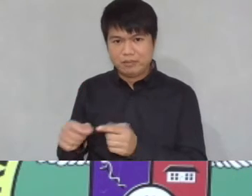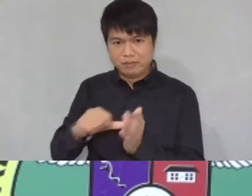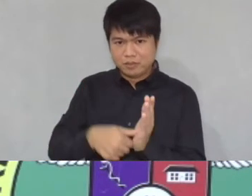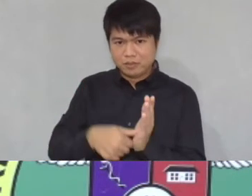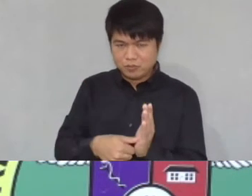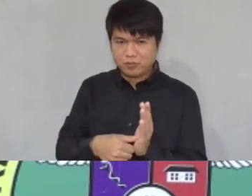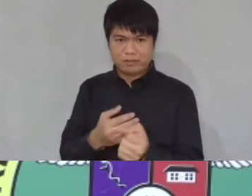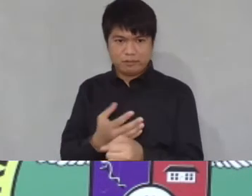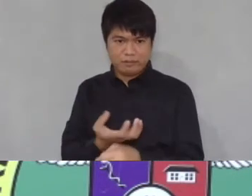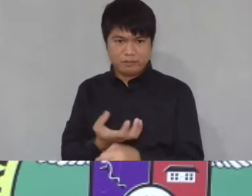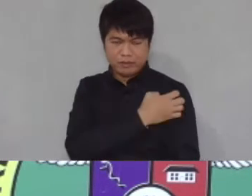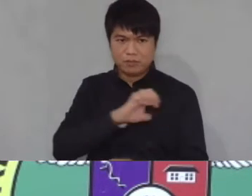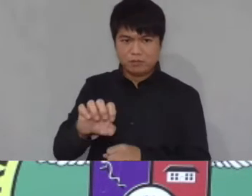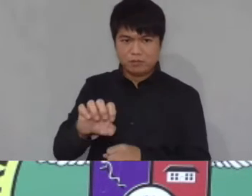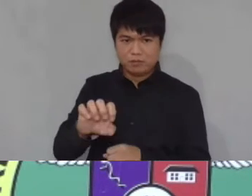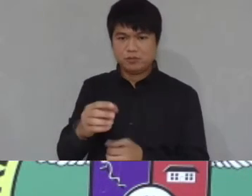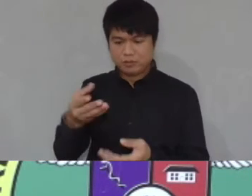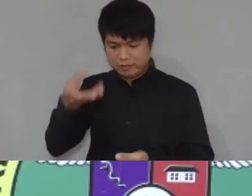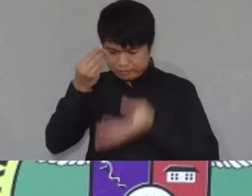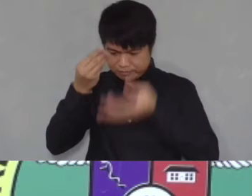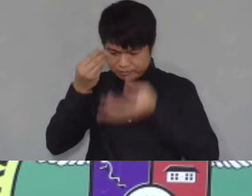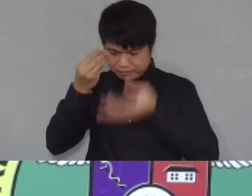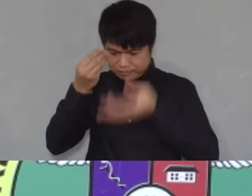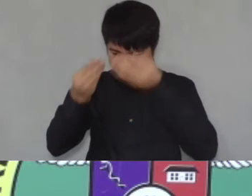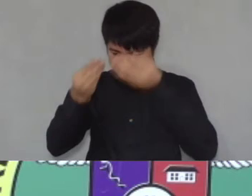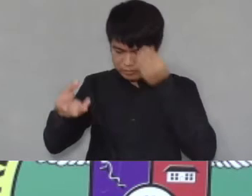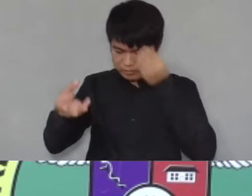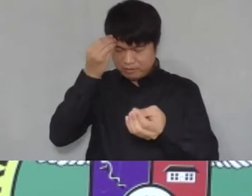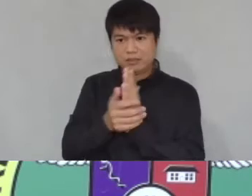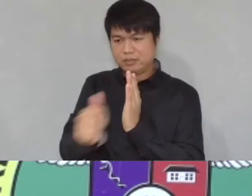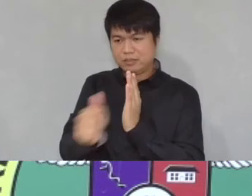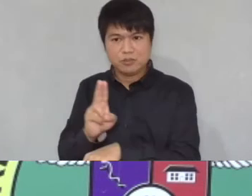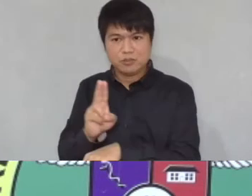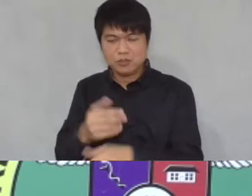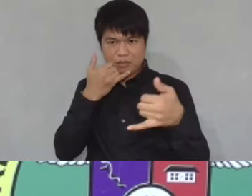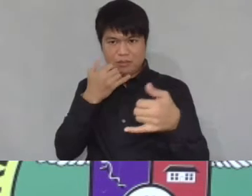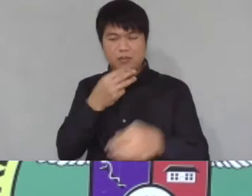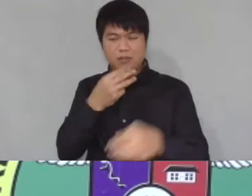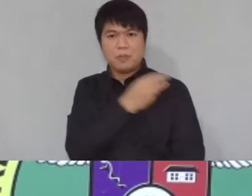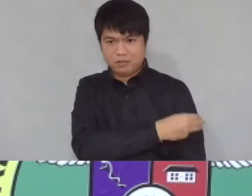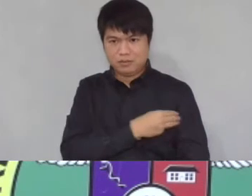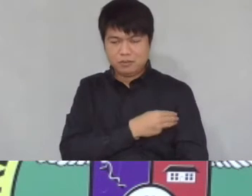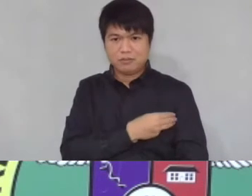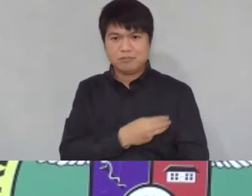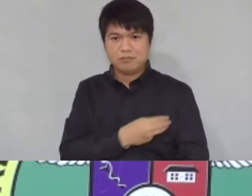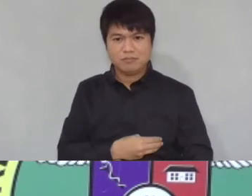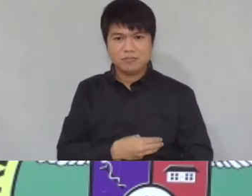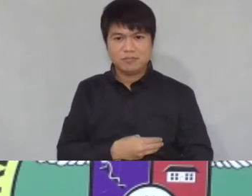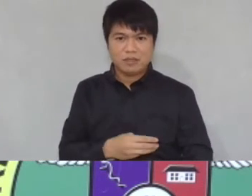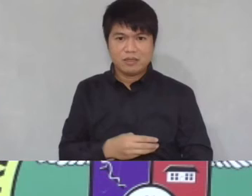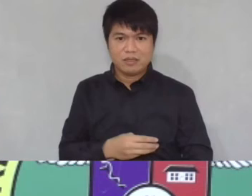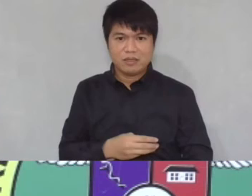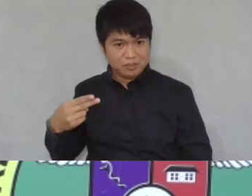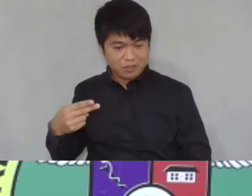equipped with the necessary knowledge and are competent in the use of telehealth. Between last Thursday